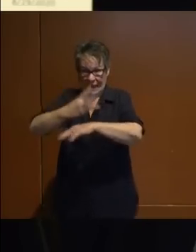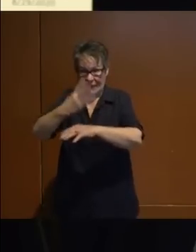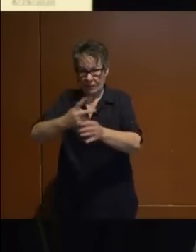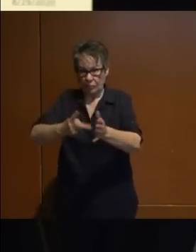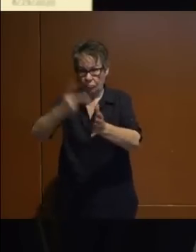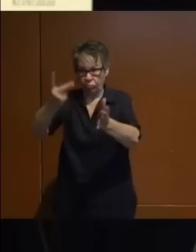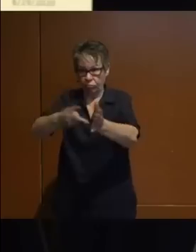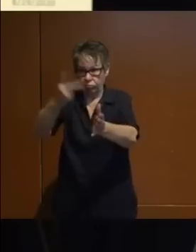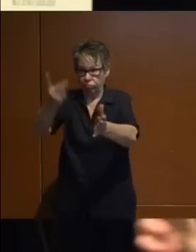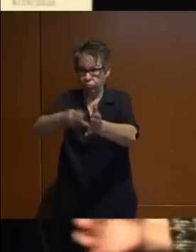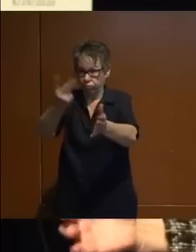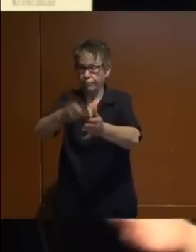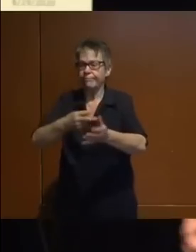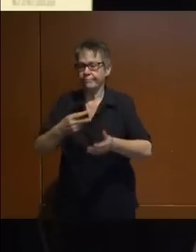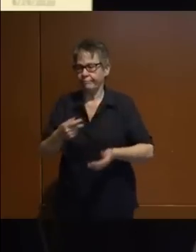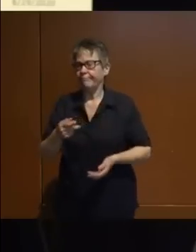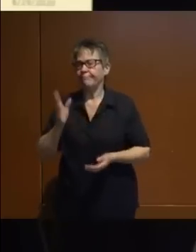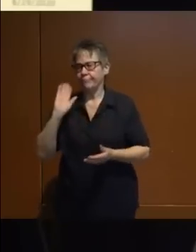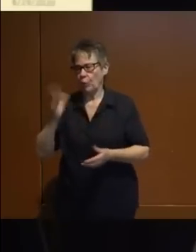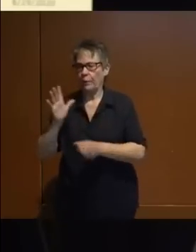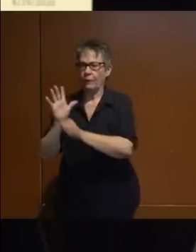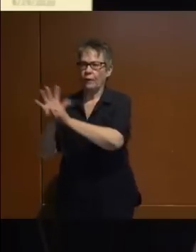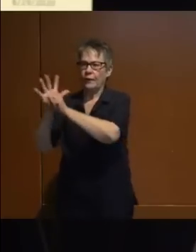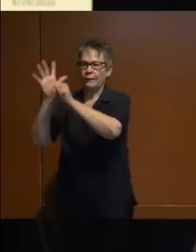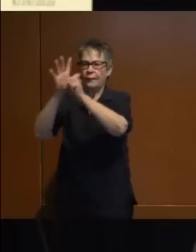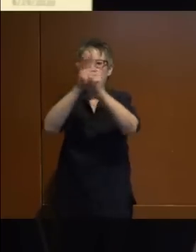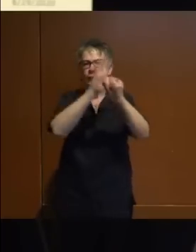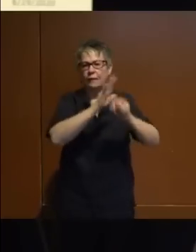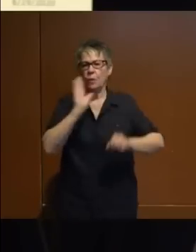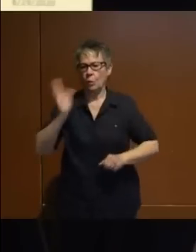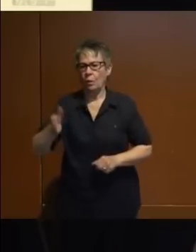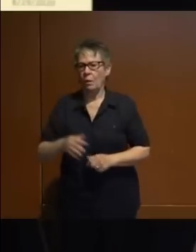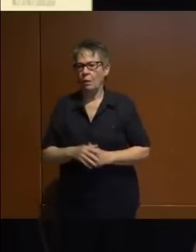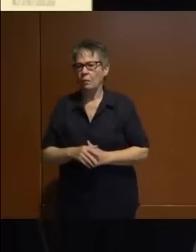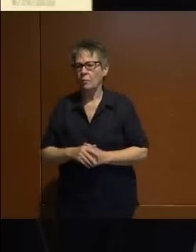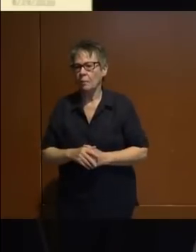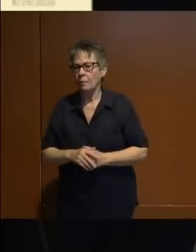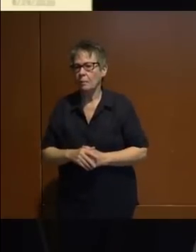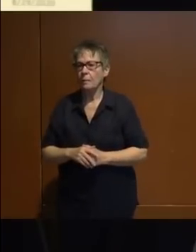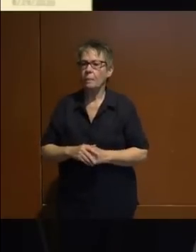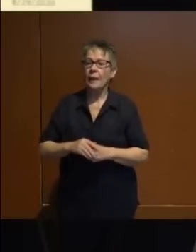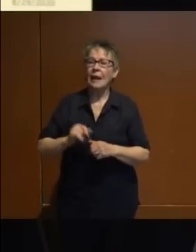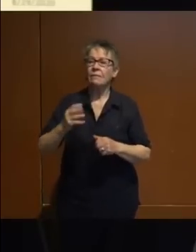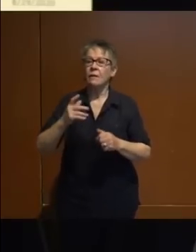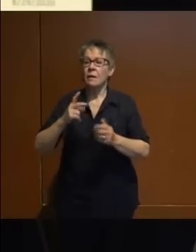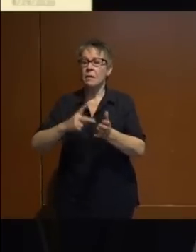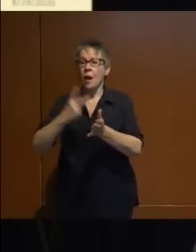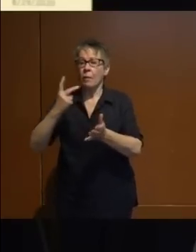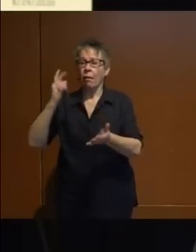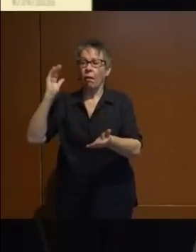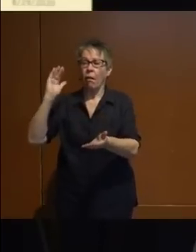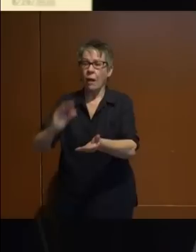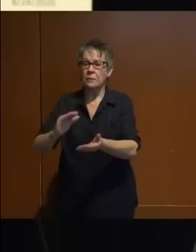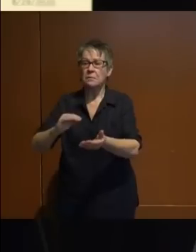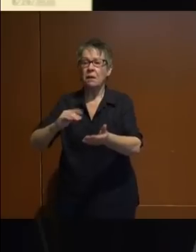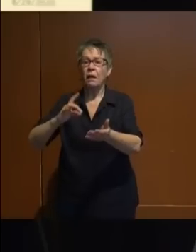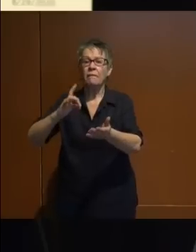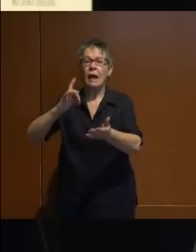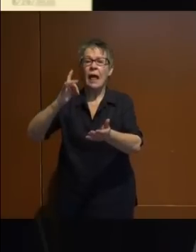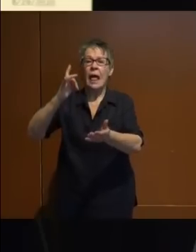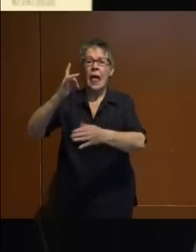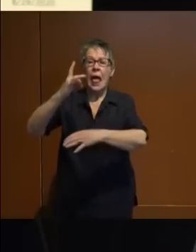activity. If it starts stretching out, which we hope it does, then things will lighten up a